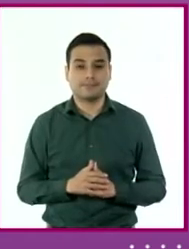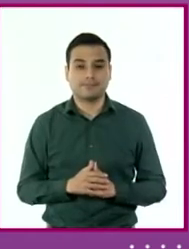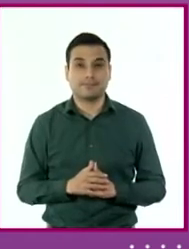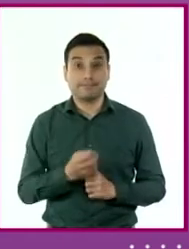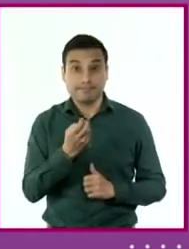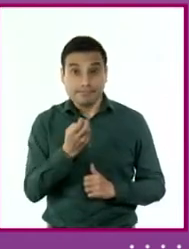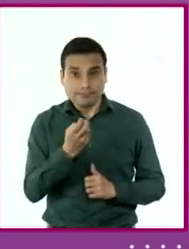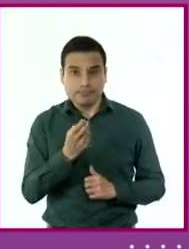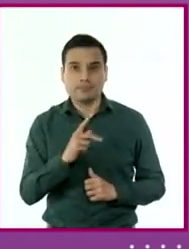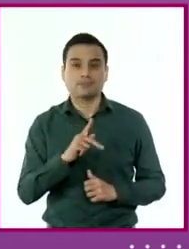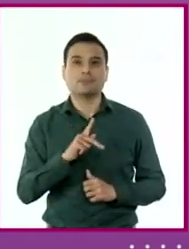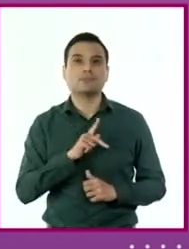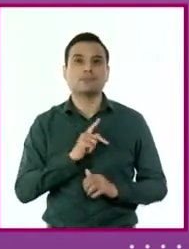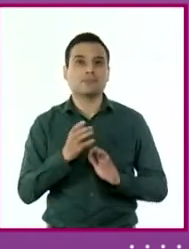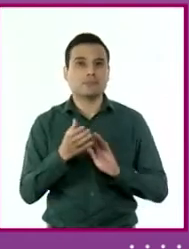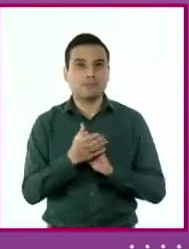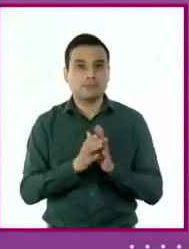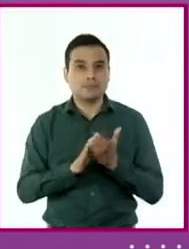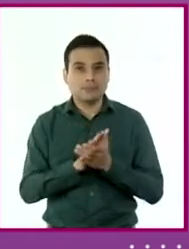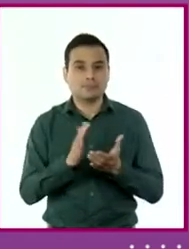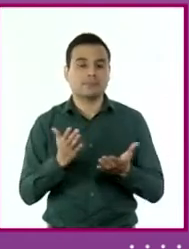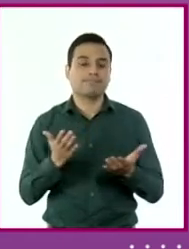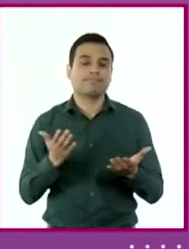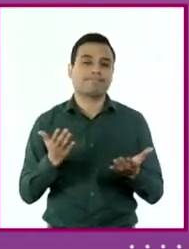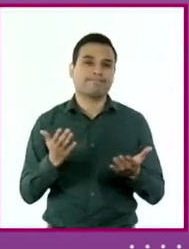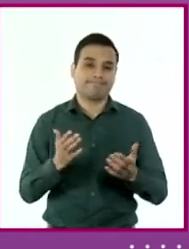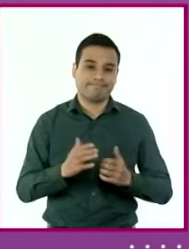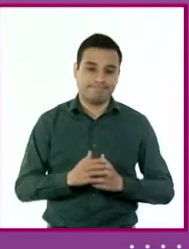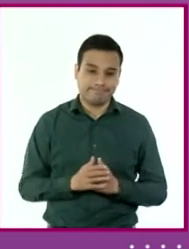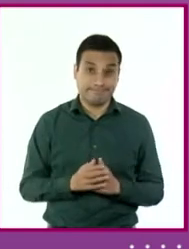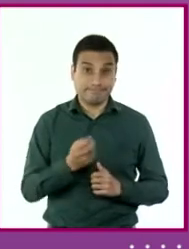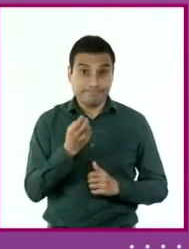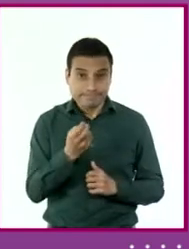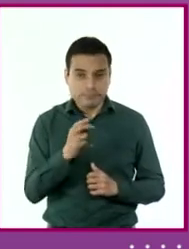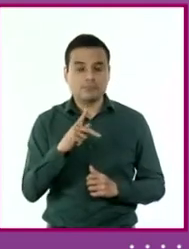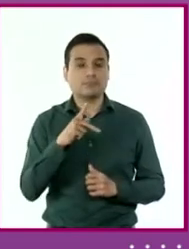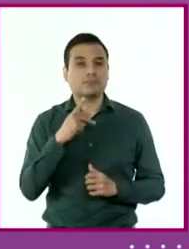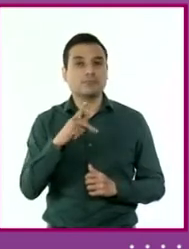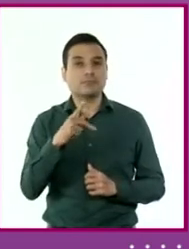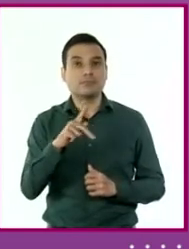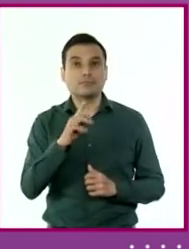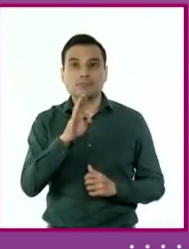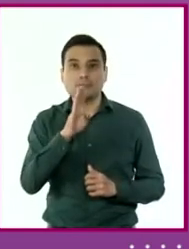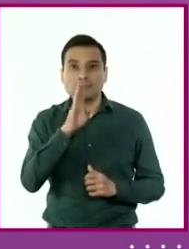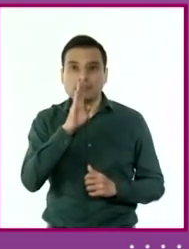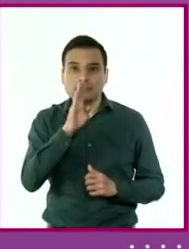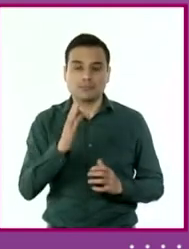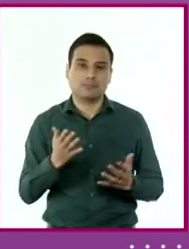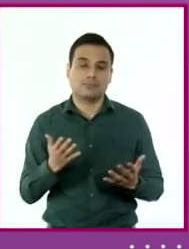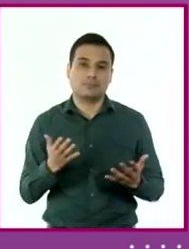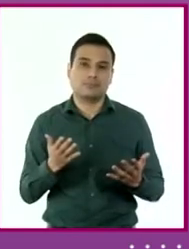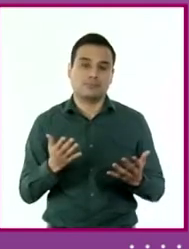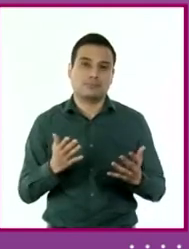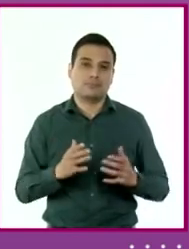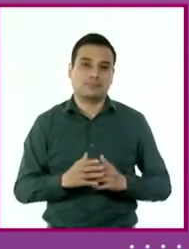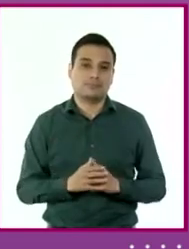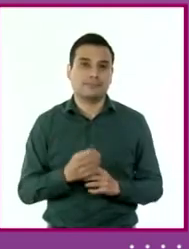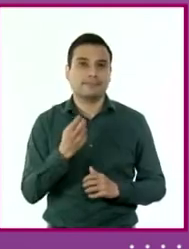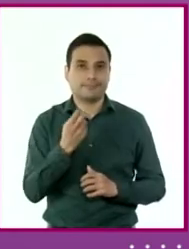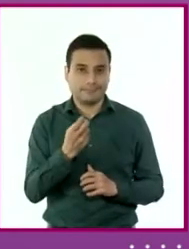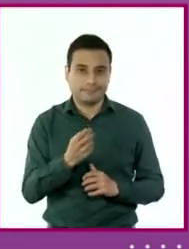These are my sandals. Allison, those are your mother's sandals. Yes, these